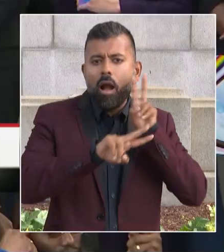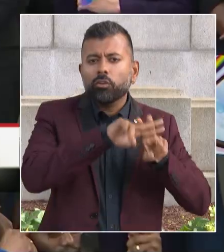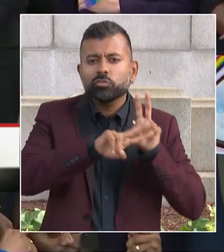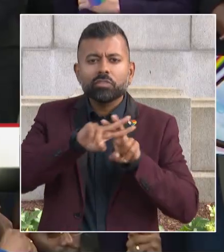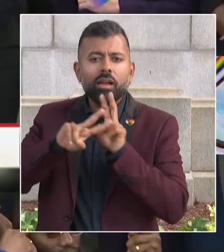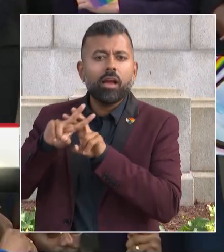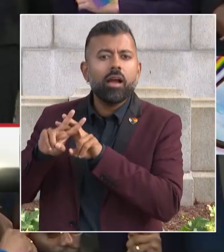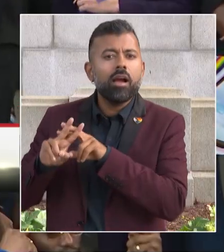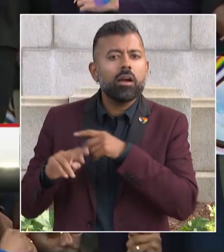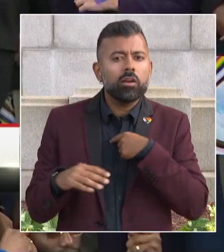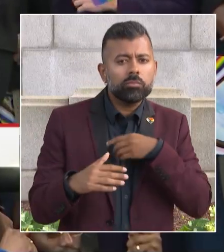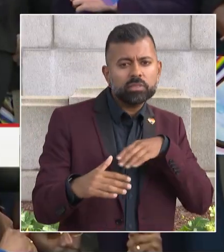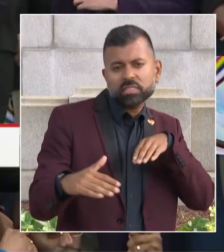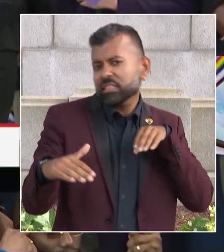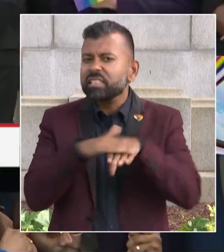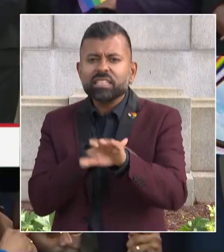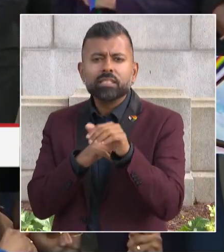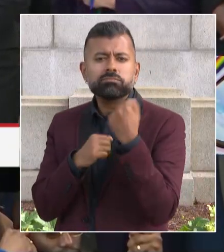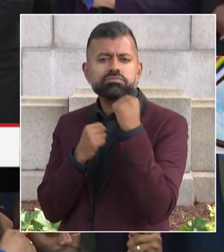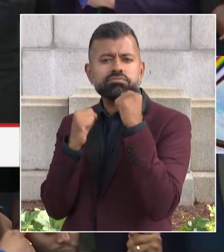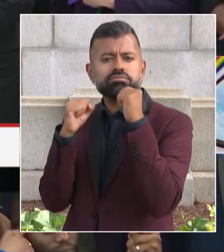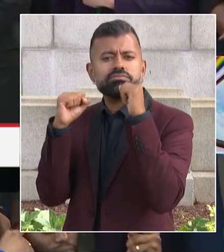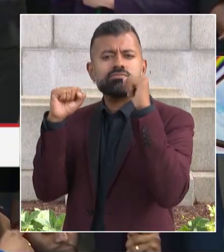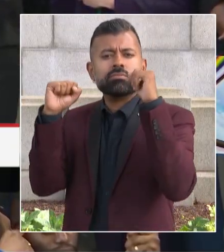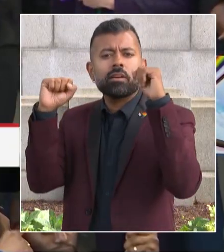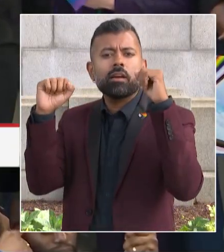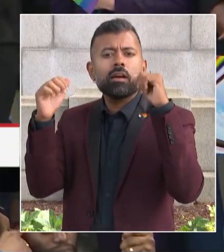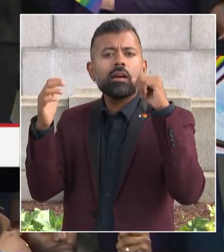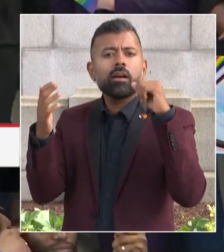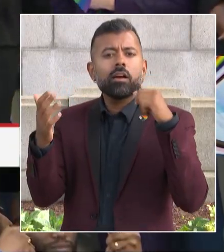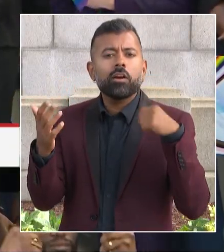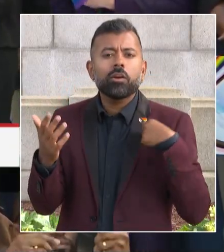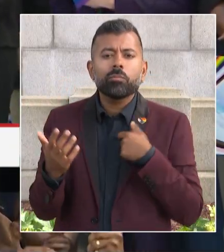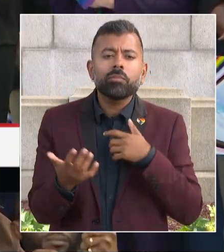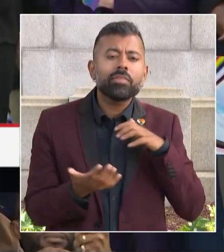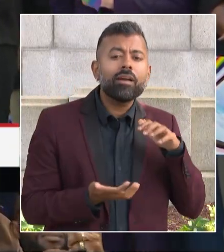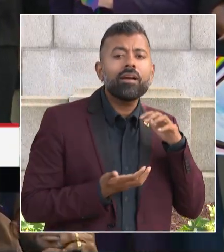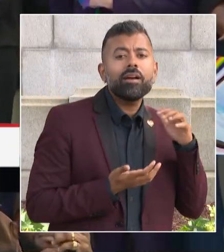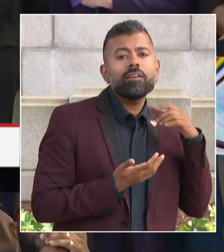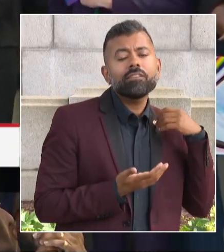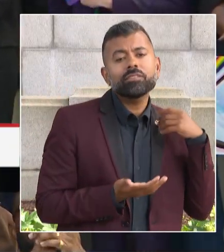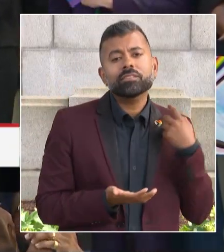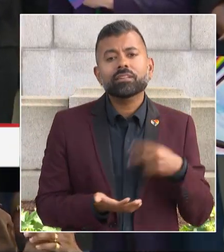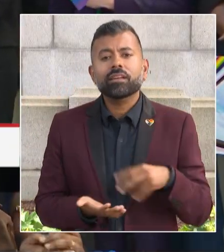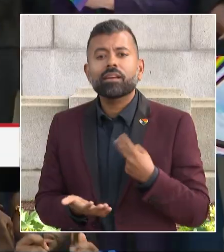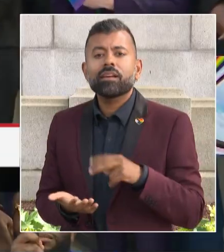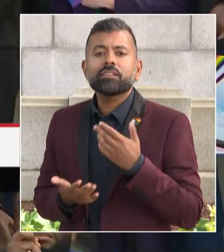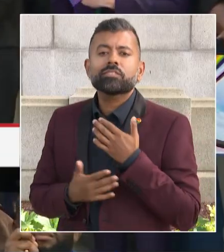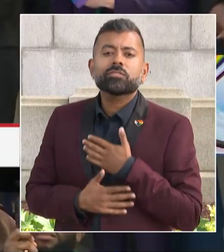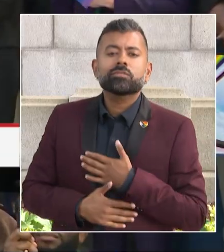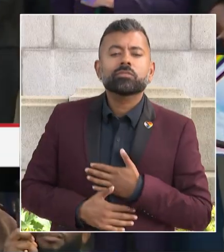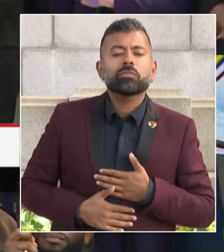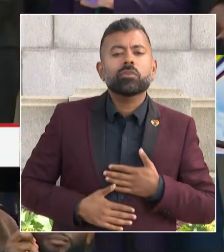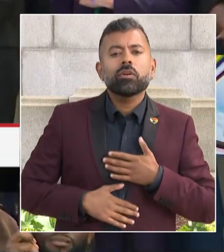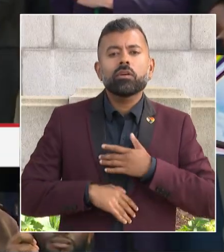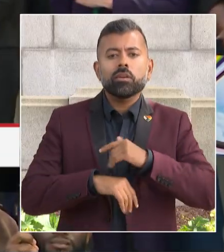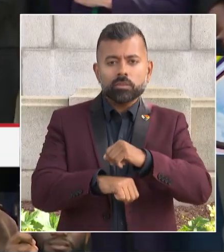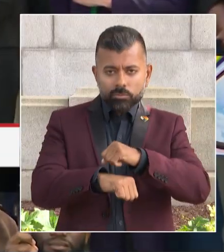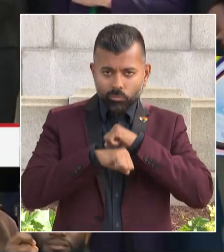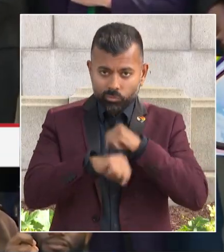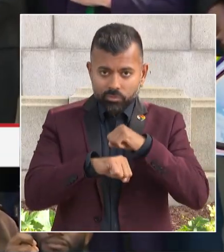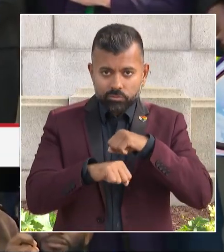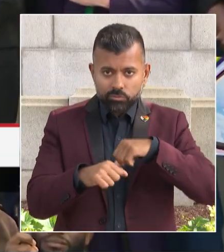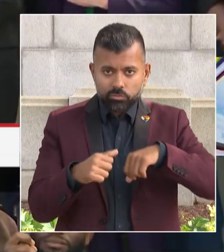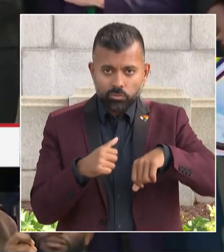front porches. We protected each other when no one else would. DC is where policies get made, but also so do